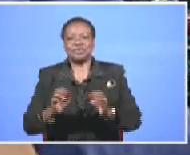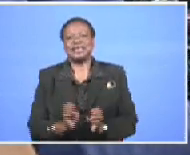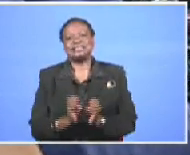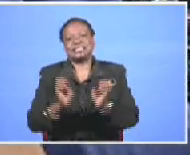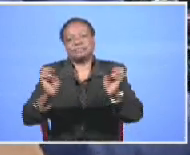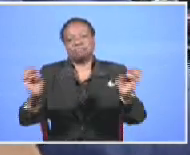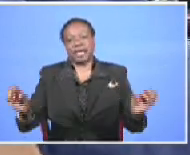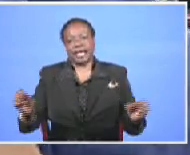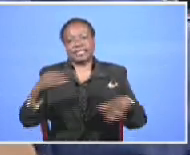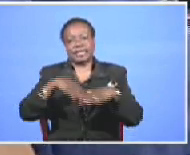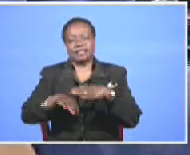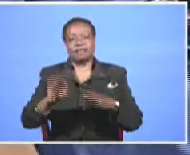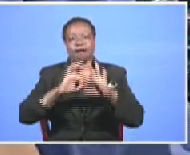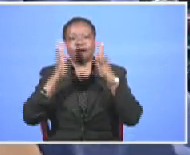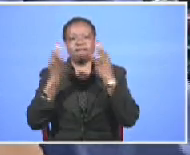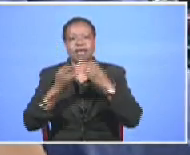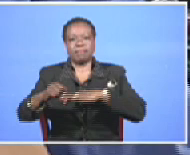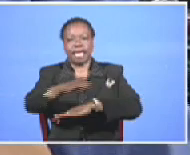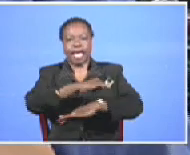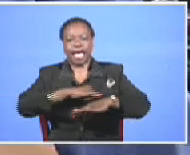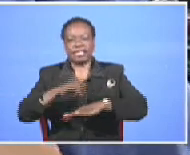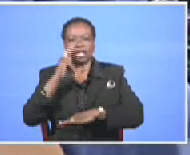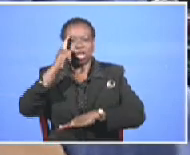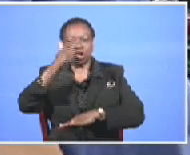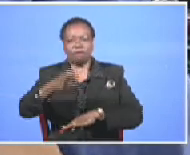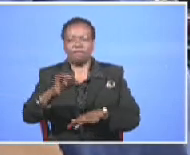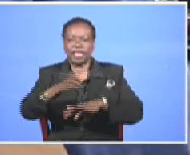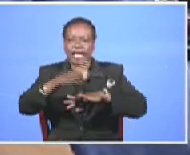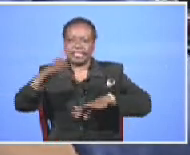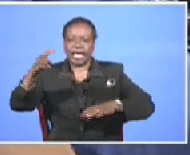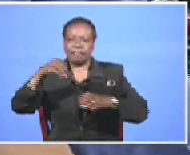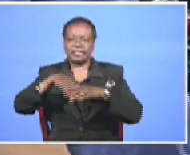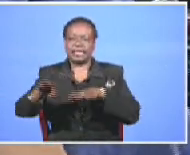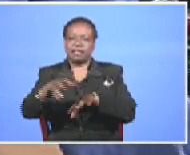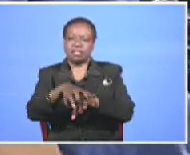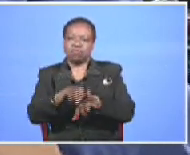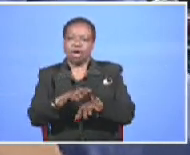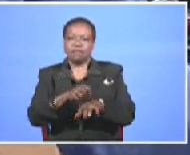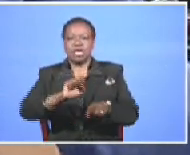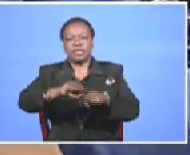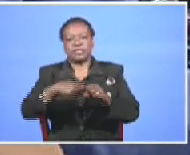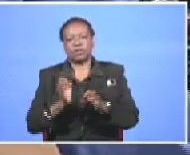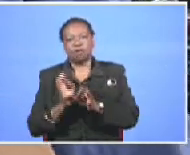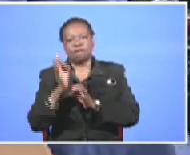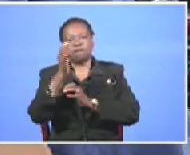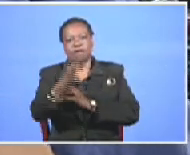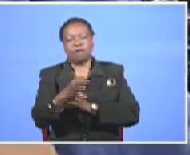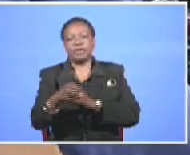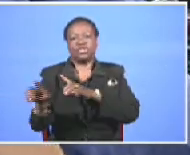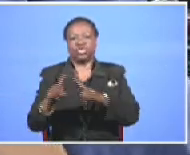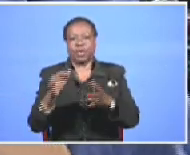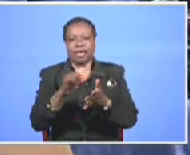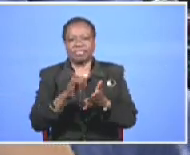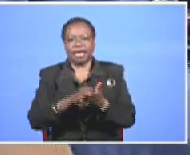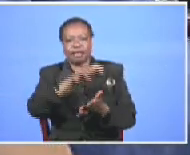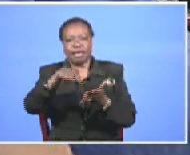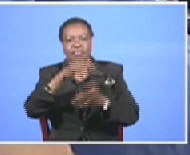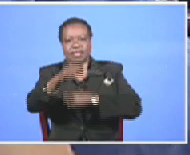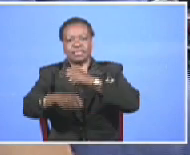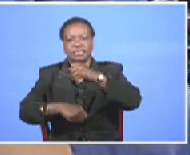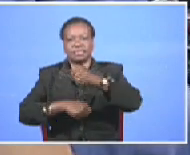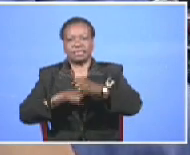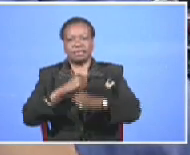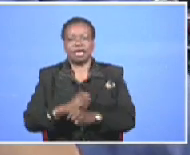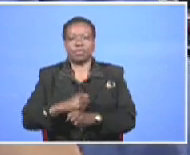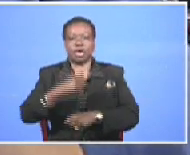Islands and look for those diamond in the rough. And so far, we have been doing that, and this year we're going